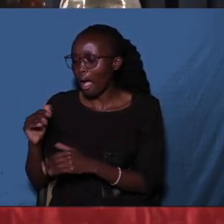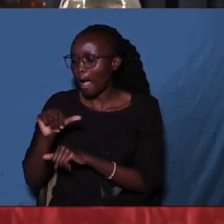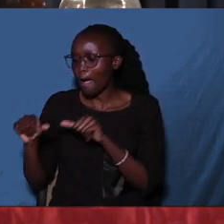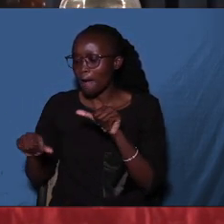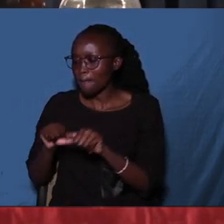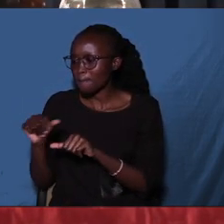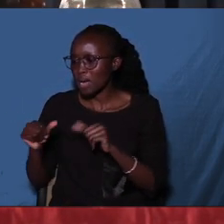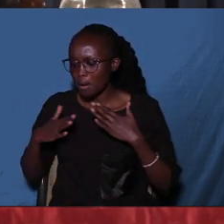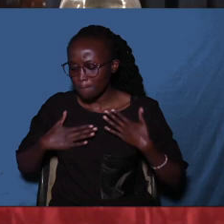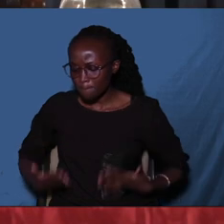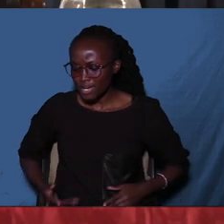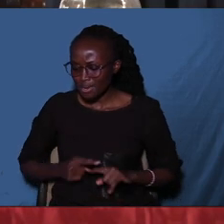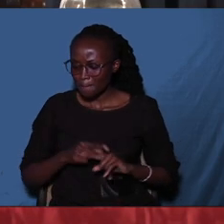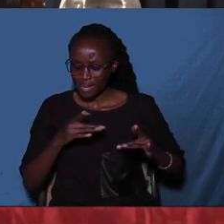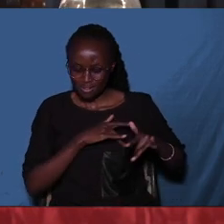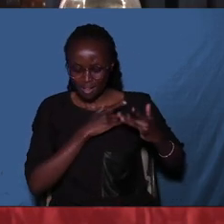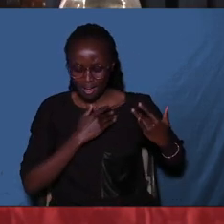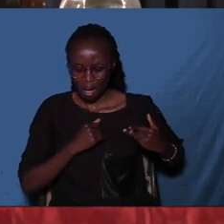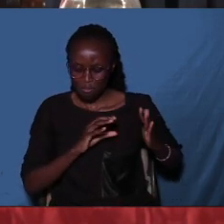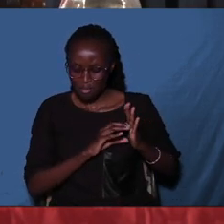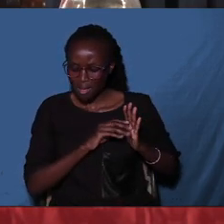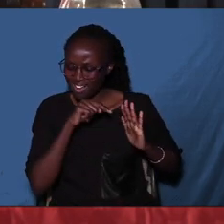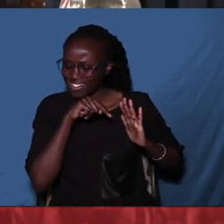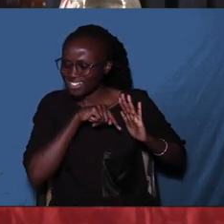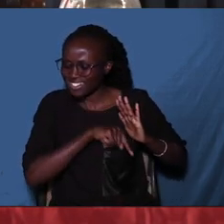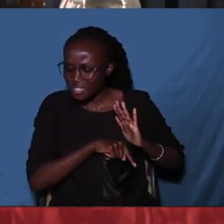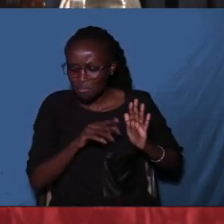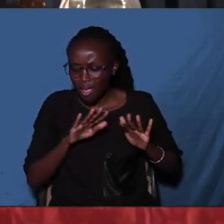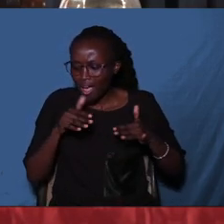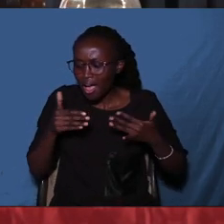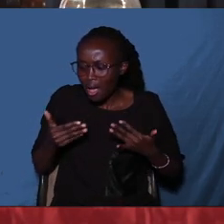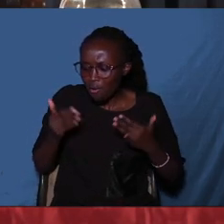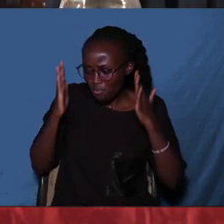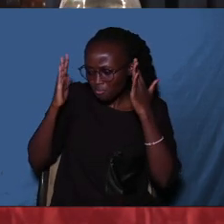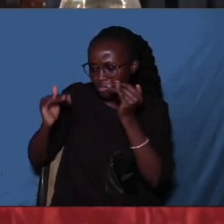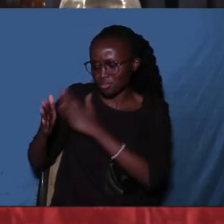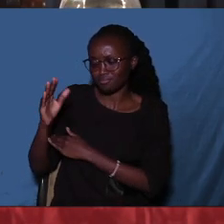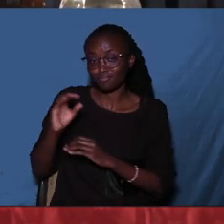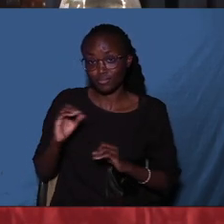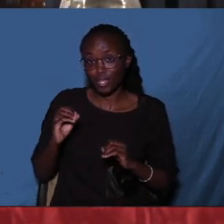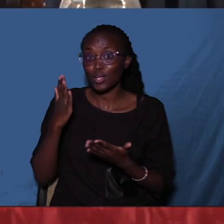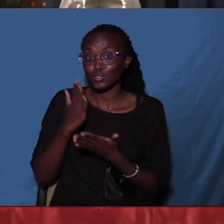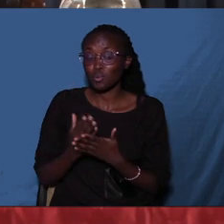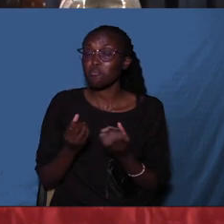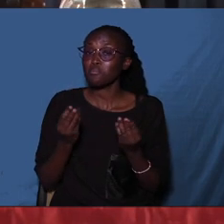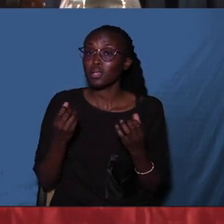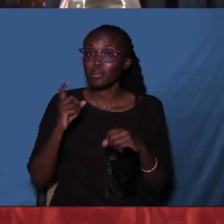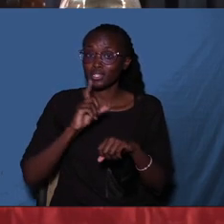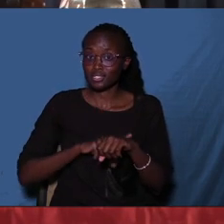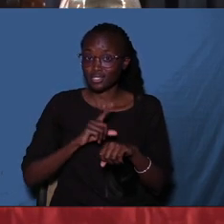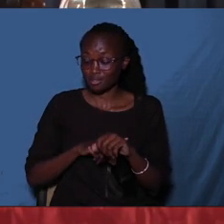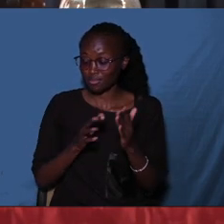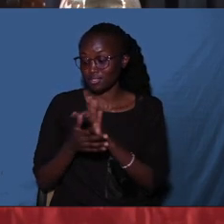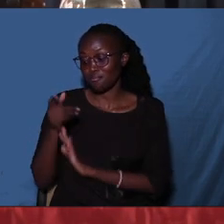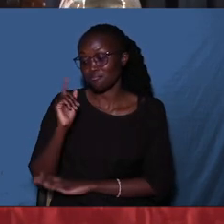about spirituality, but inside it was the opposite of it. Jesus Christ pointed that out so much. And why he